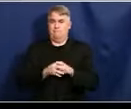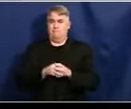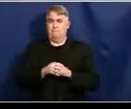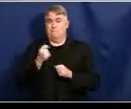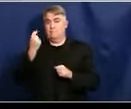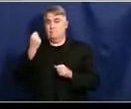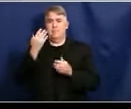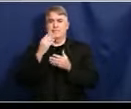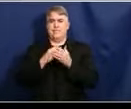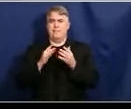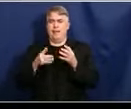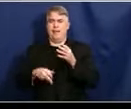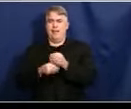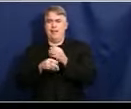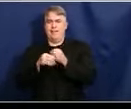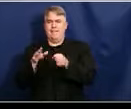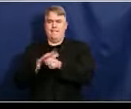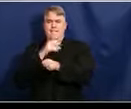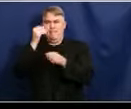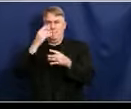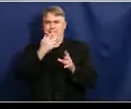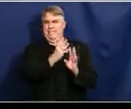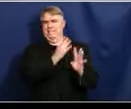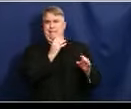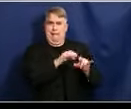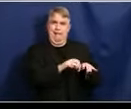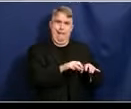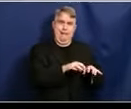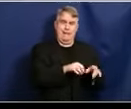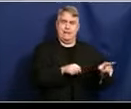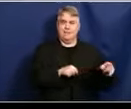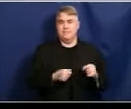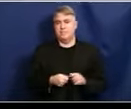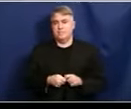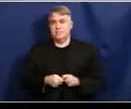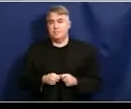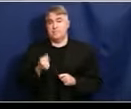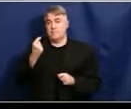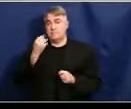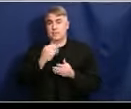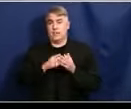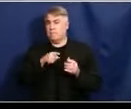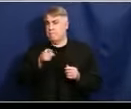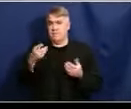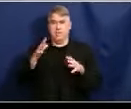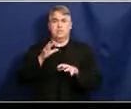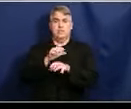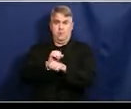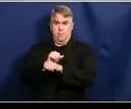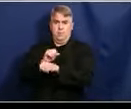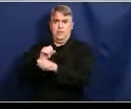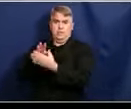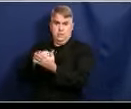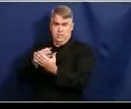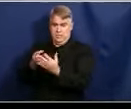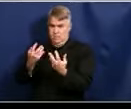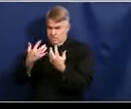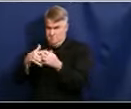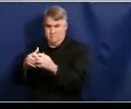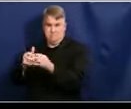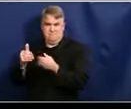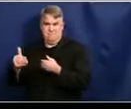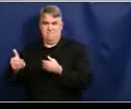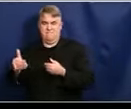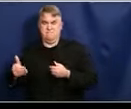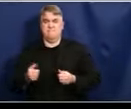been given. They're just getting uploaded in the system, and those scheduled. And, you know, you can add up those numbers and see we've got more of that than we have doses